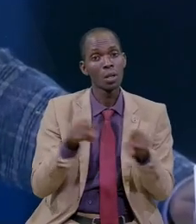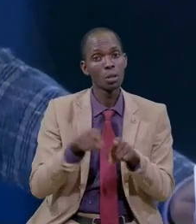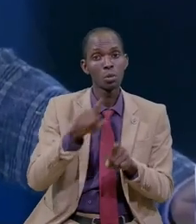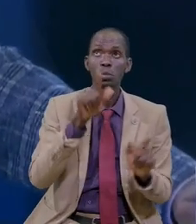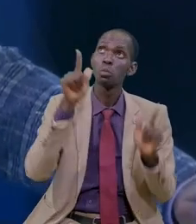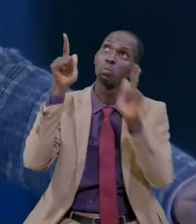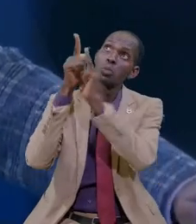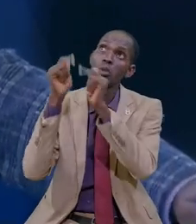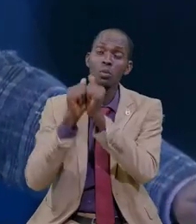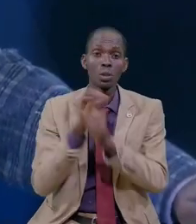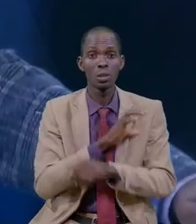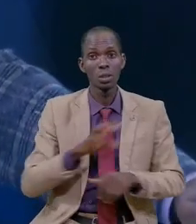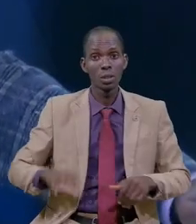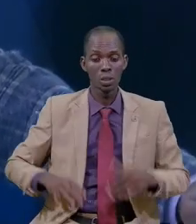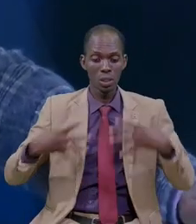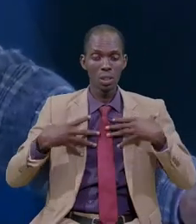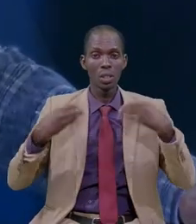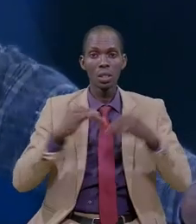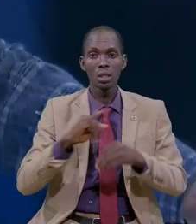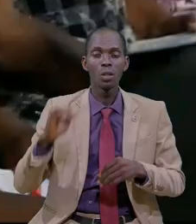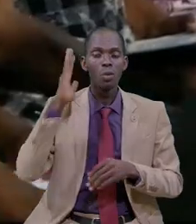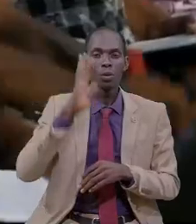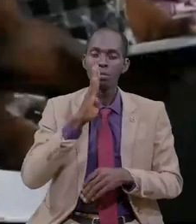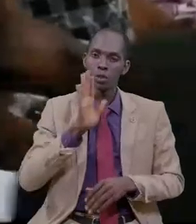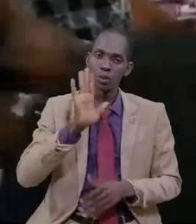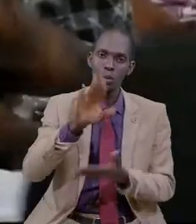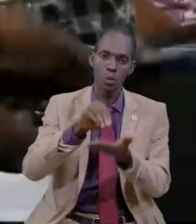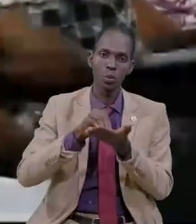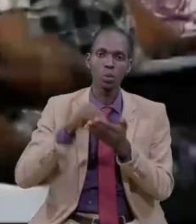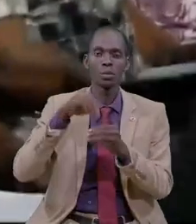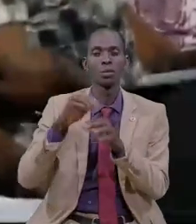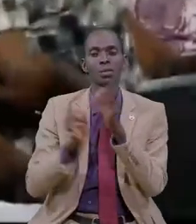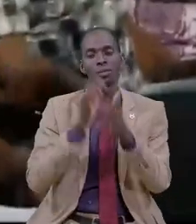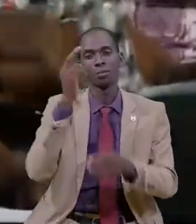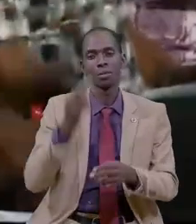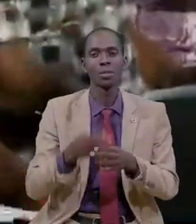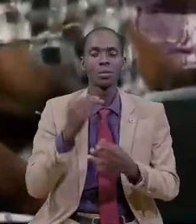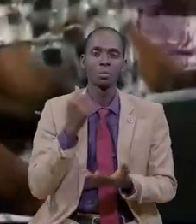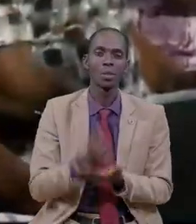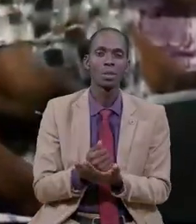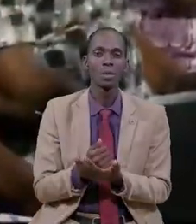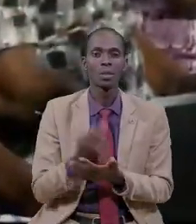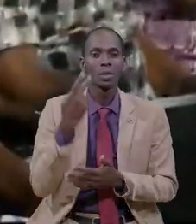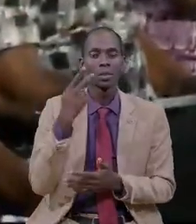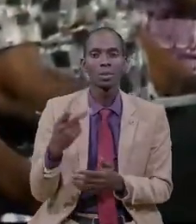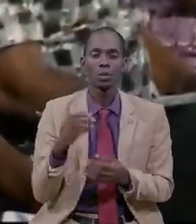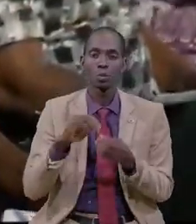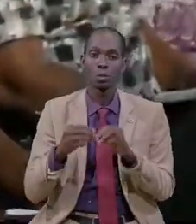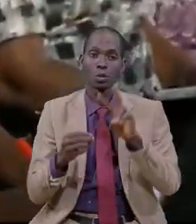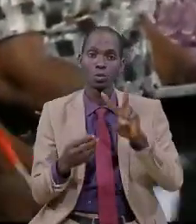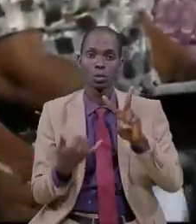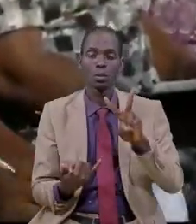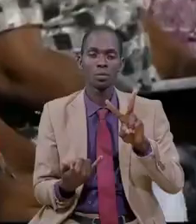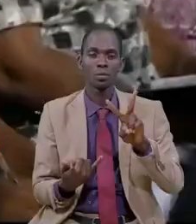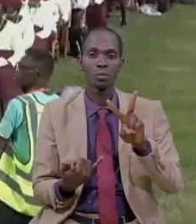viens à Christ ce soir, healing will be your portion. La guérison sera ta portion. Look at number two here. Deuxième point